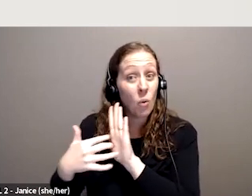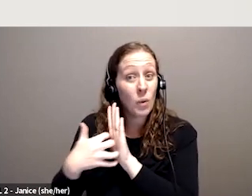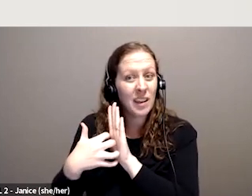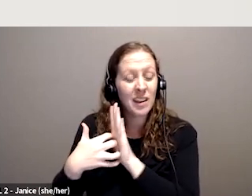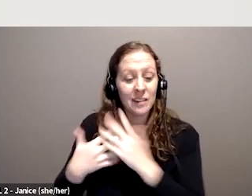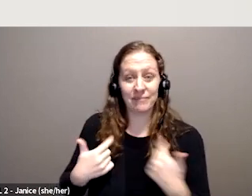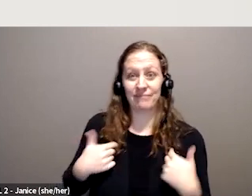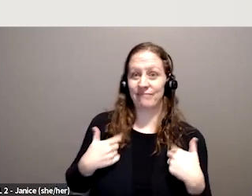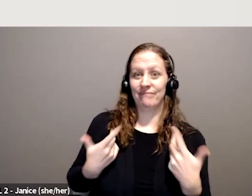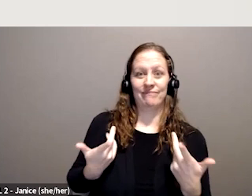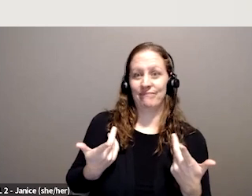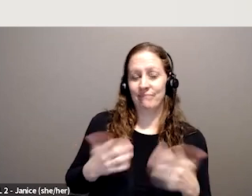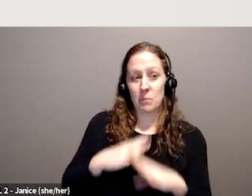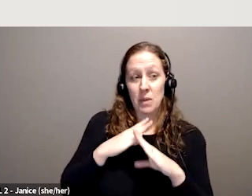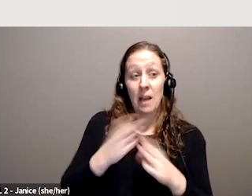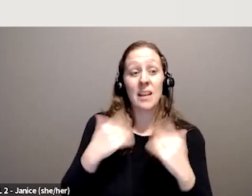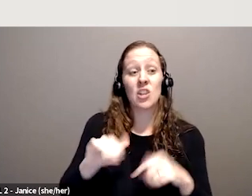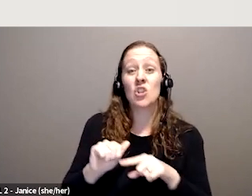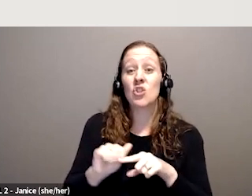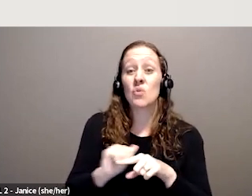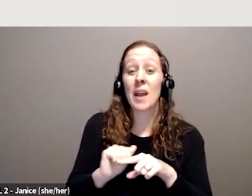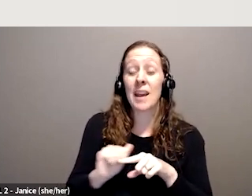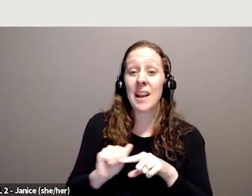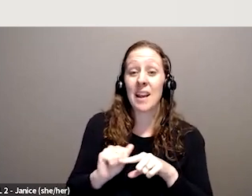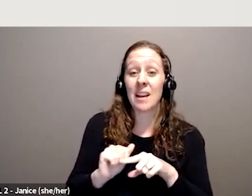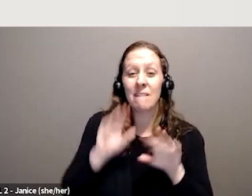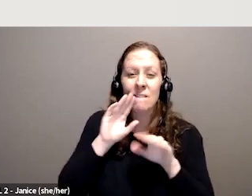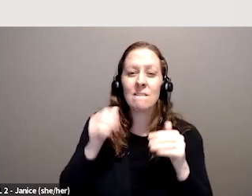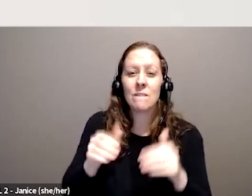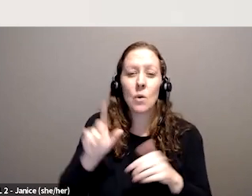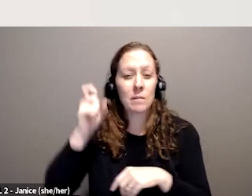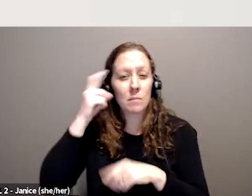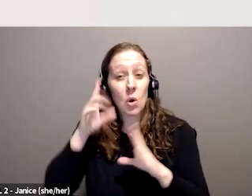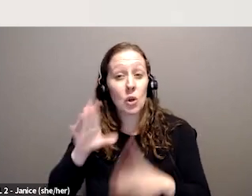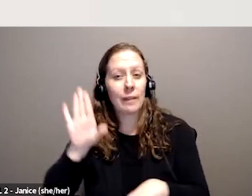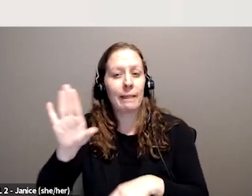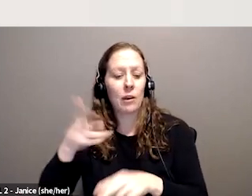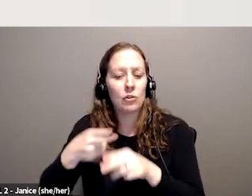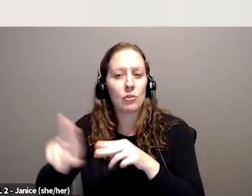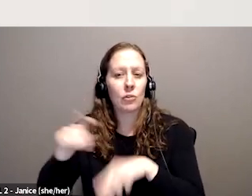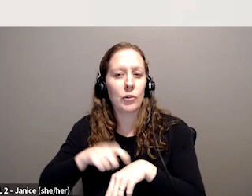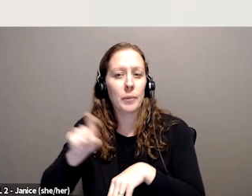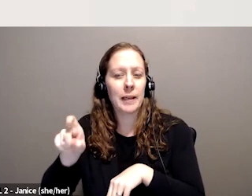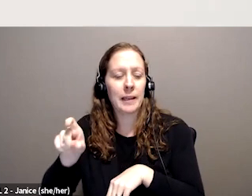and training that may be too focused on employers' short-term needs.